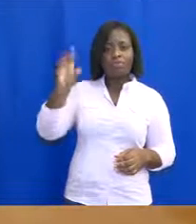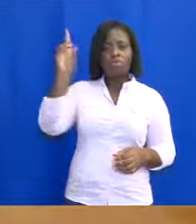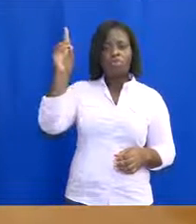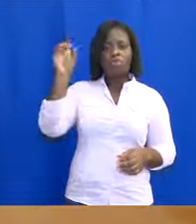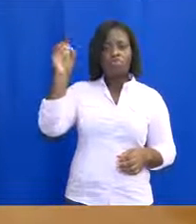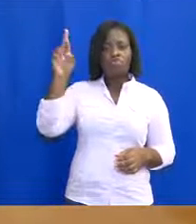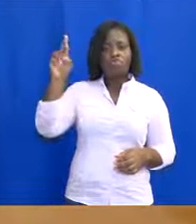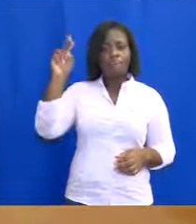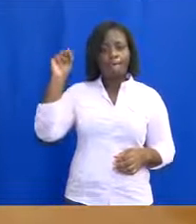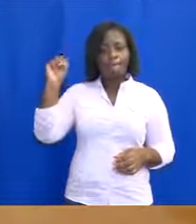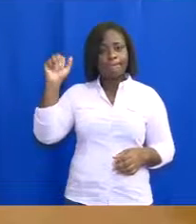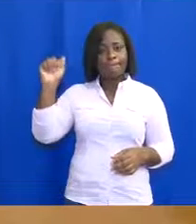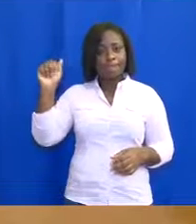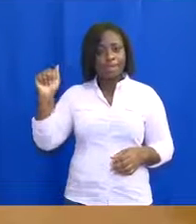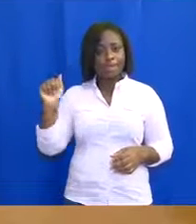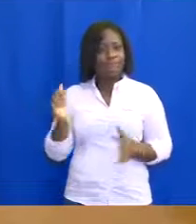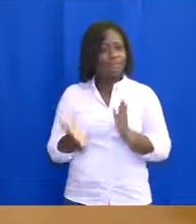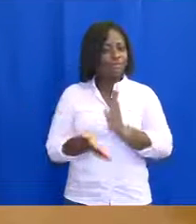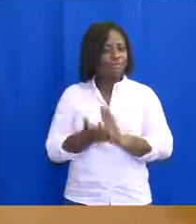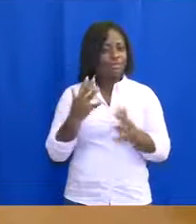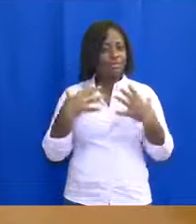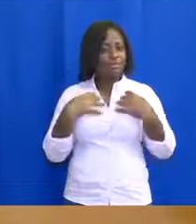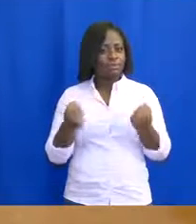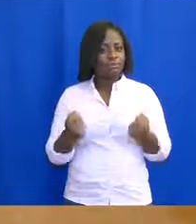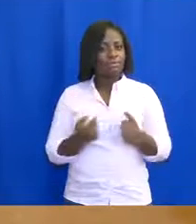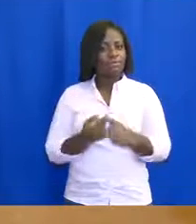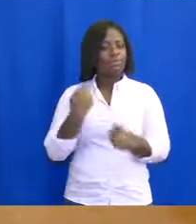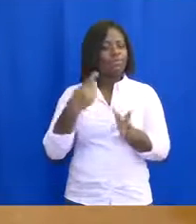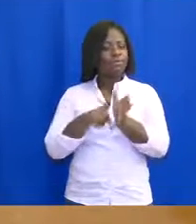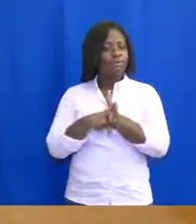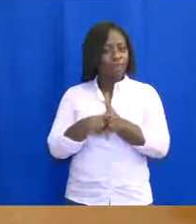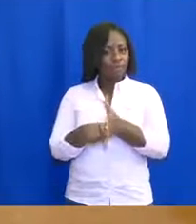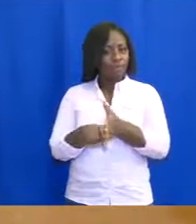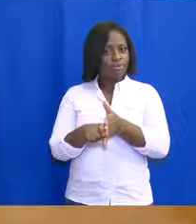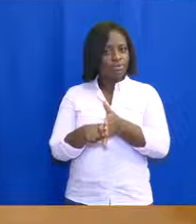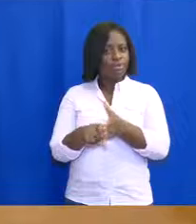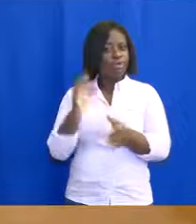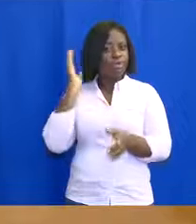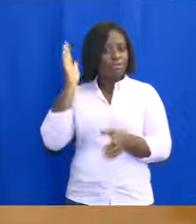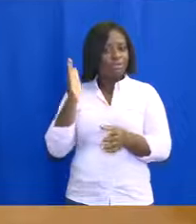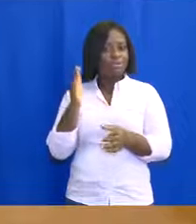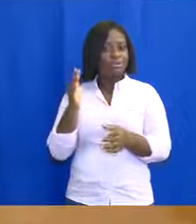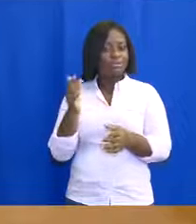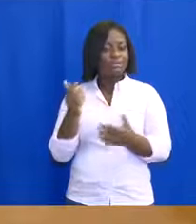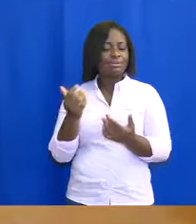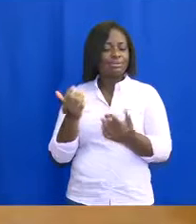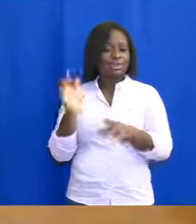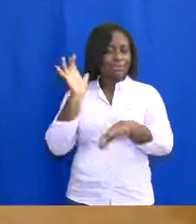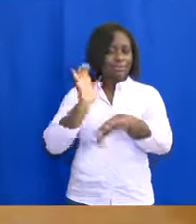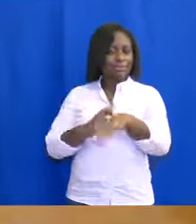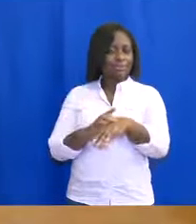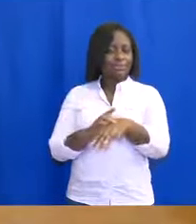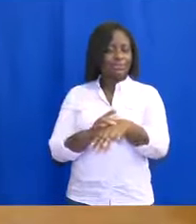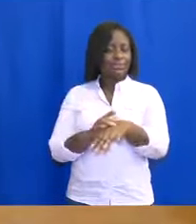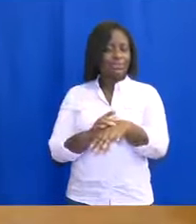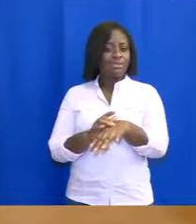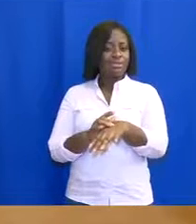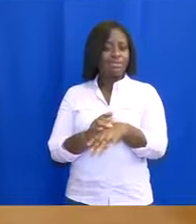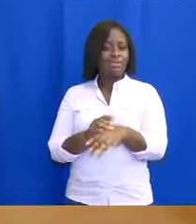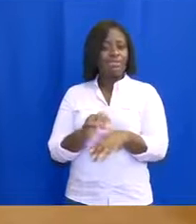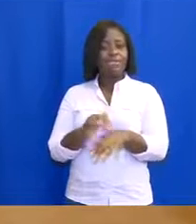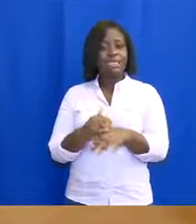Sekondi Takoradi Metropolis, the chief executive of the Sekondi Takoradi Metropolitan Assembly, Honorable